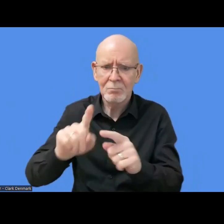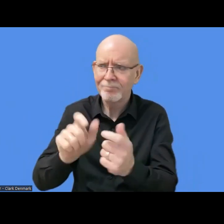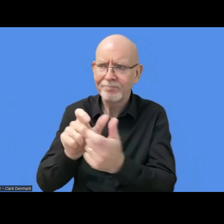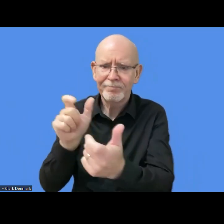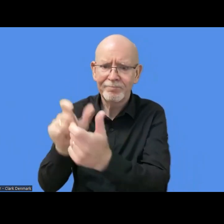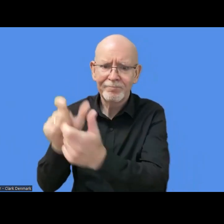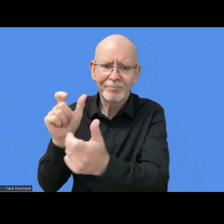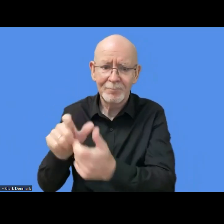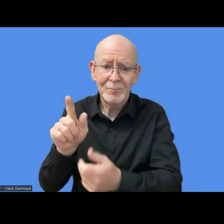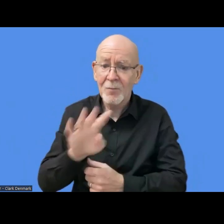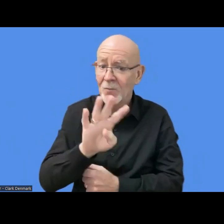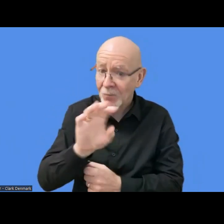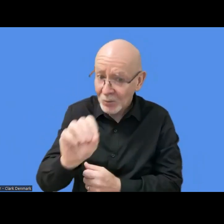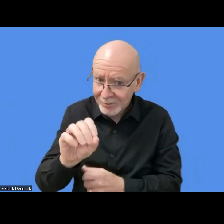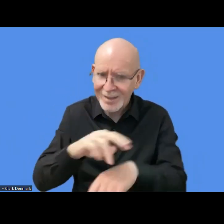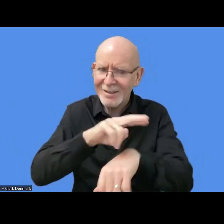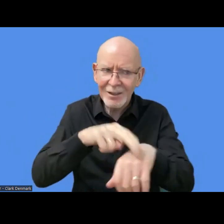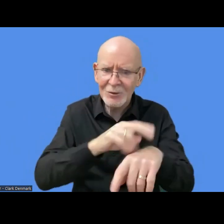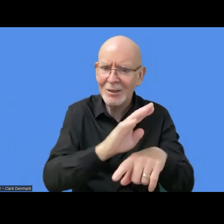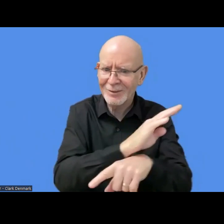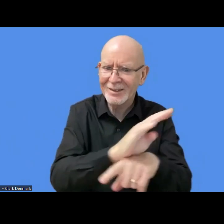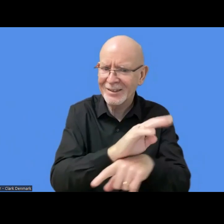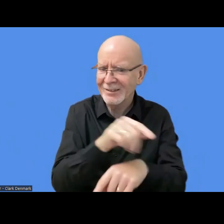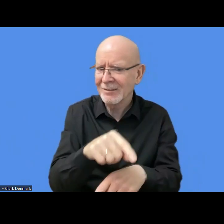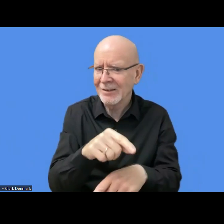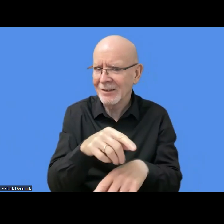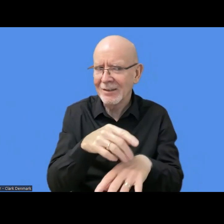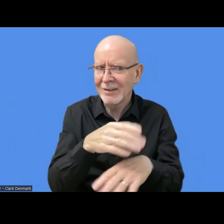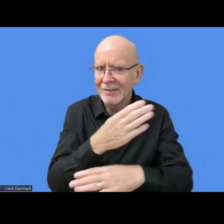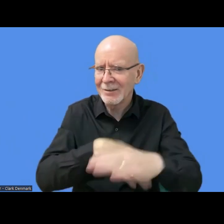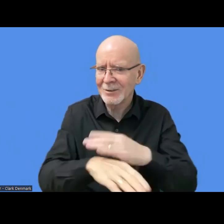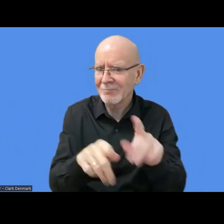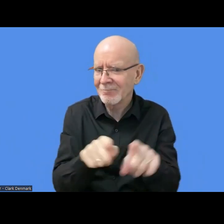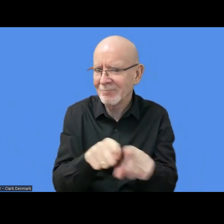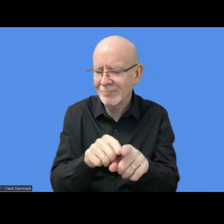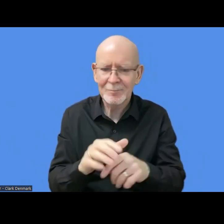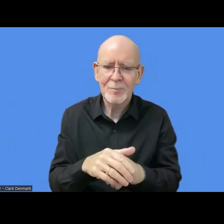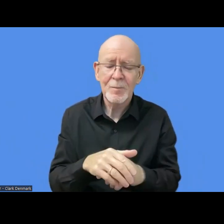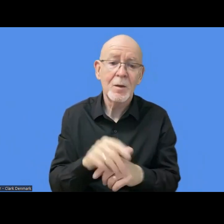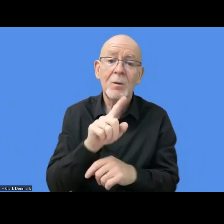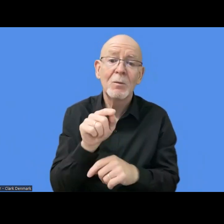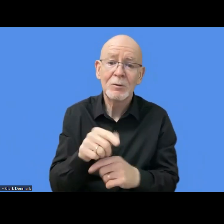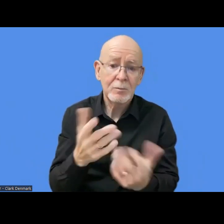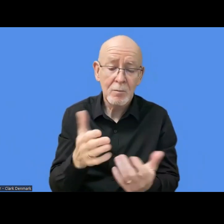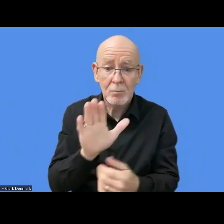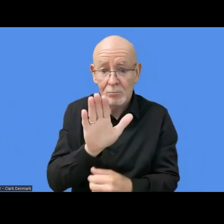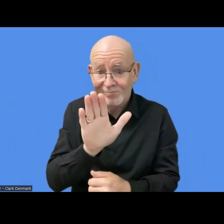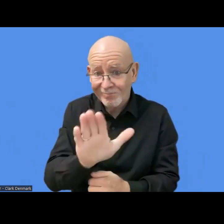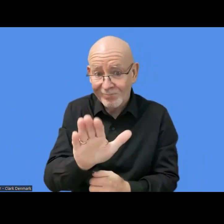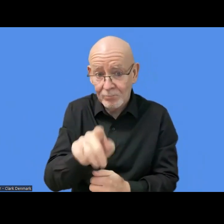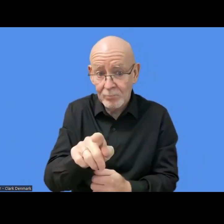is your entity, your company, your organization part of the global network or any of the 40 national business and disability